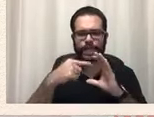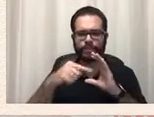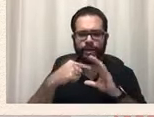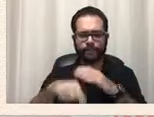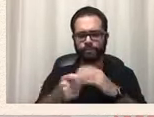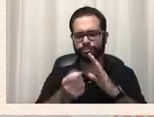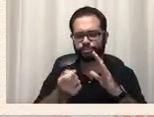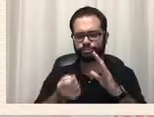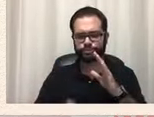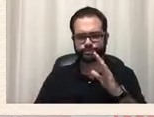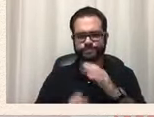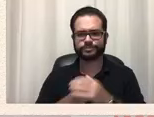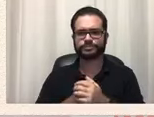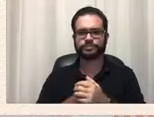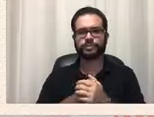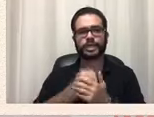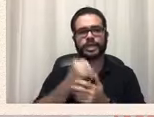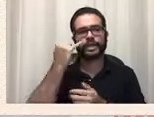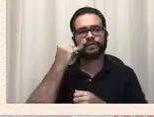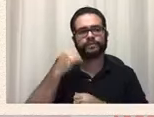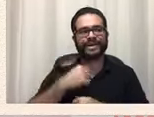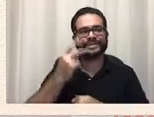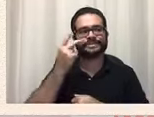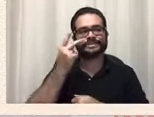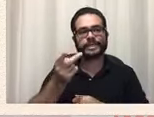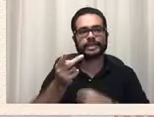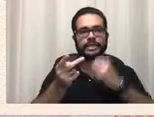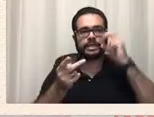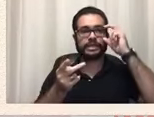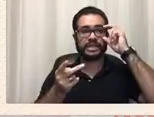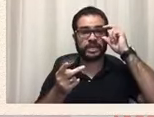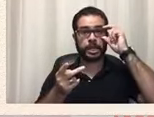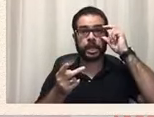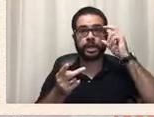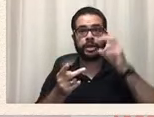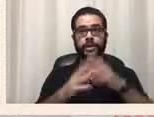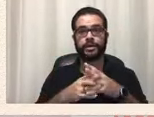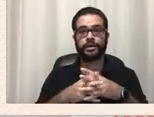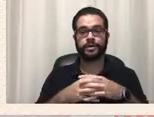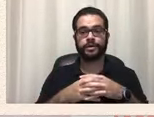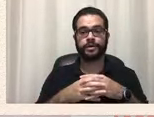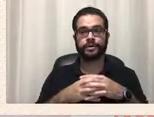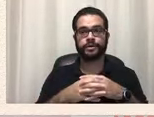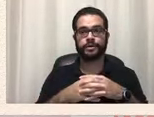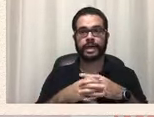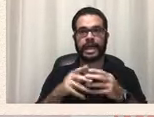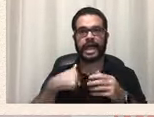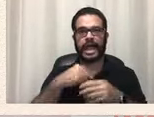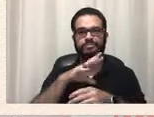If I see that um, I'm in a situation where